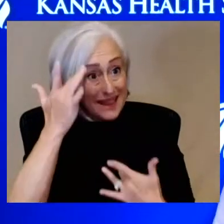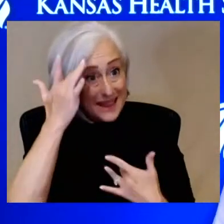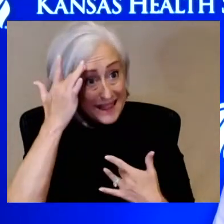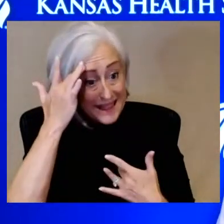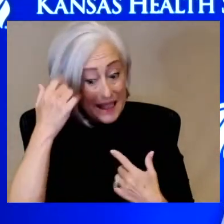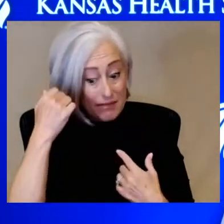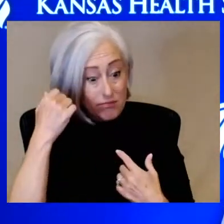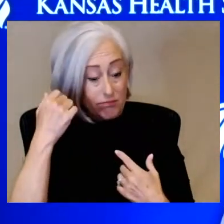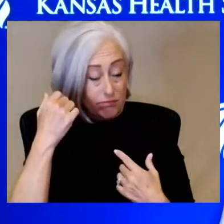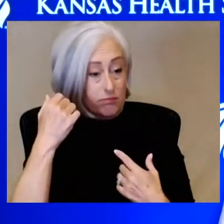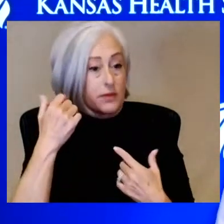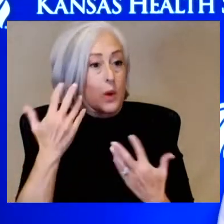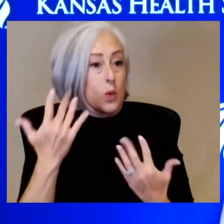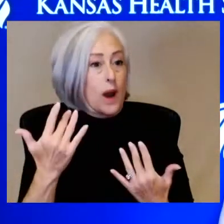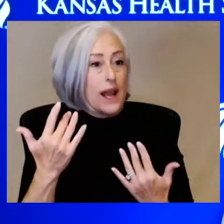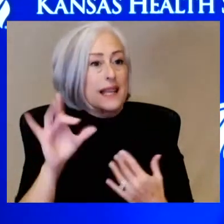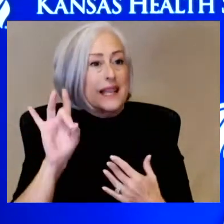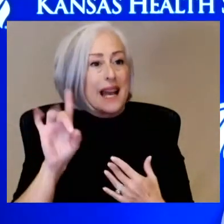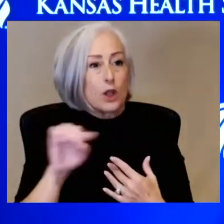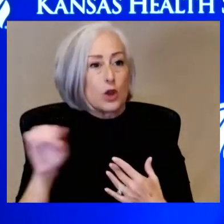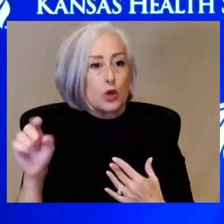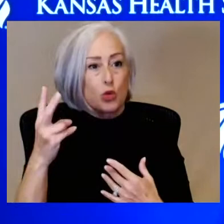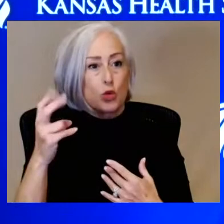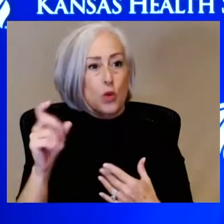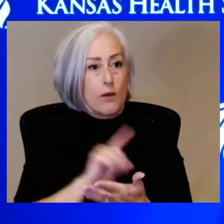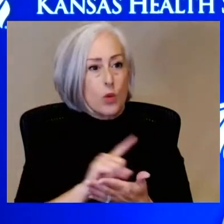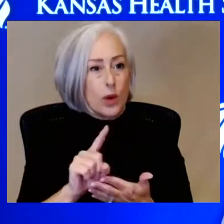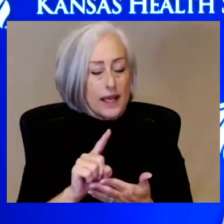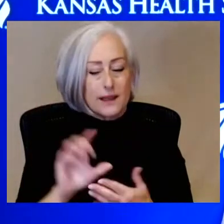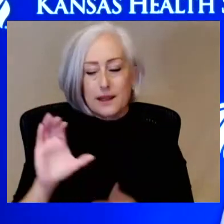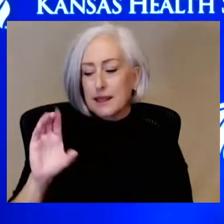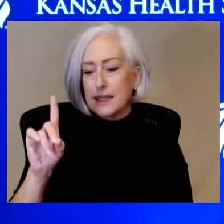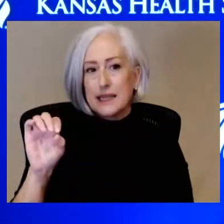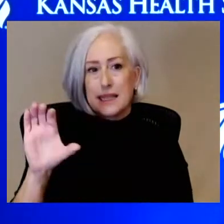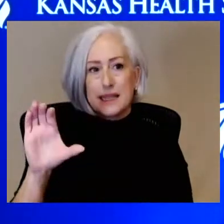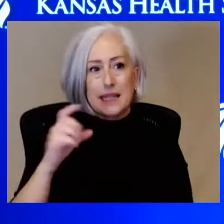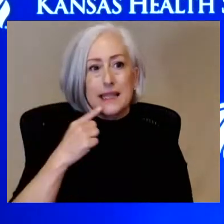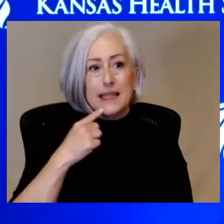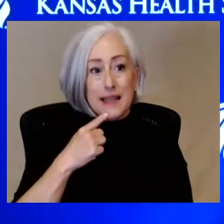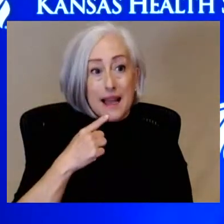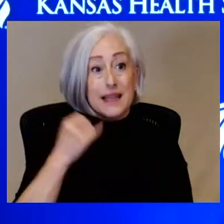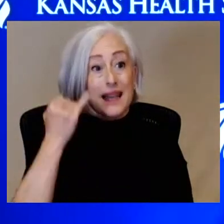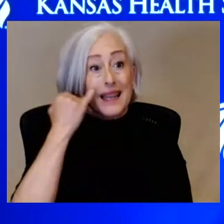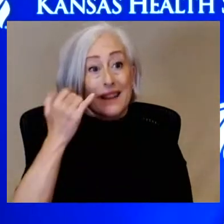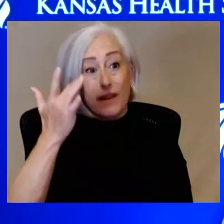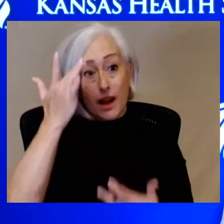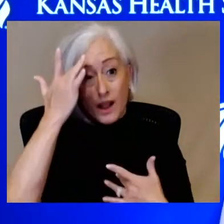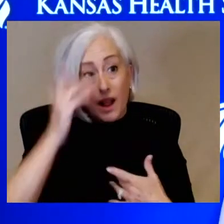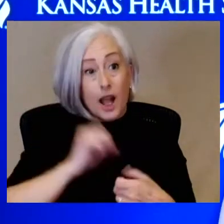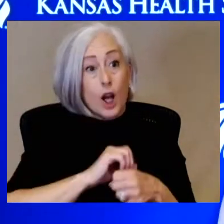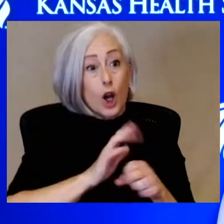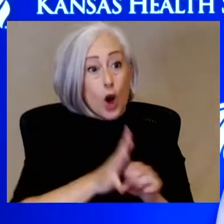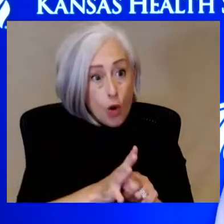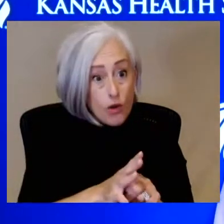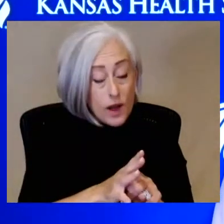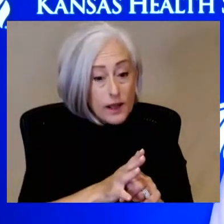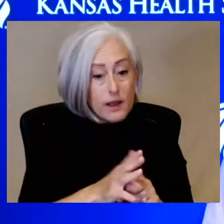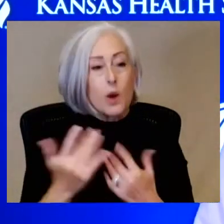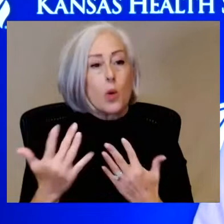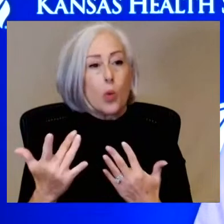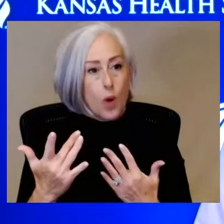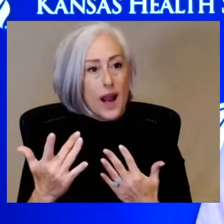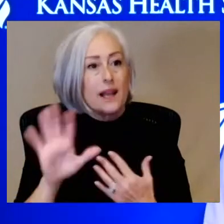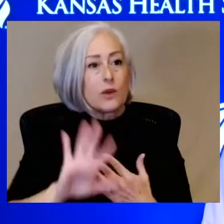Certainly the CDC recommendation is waiting about 90 days, so about 12 weeks. So any time after that 8 to 12 weeks is probably a good time to get that